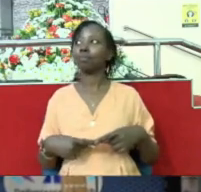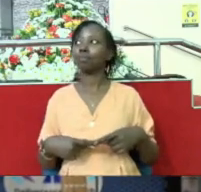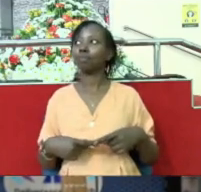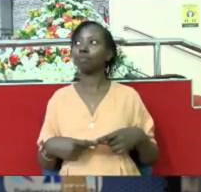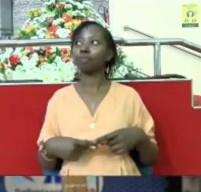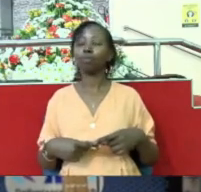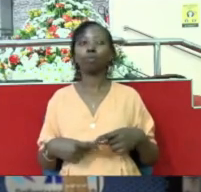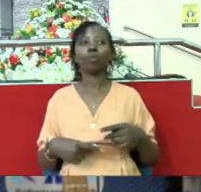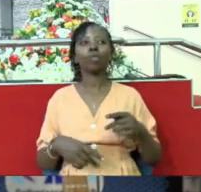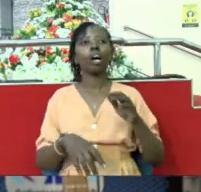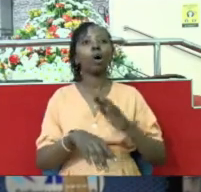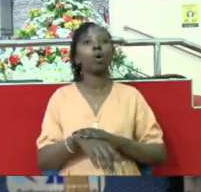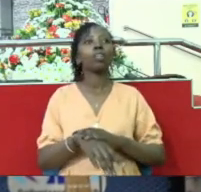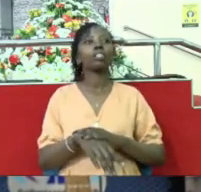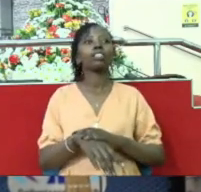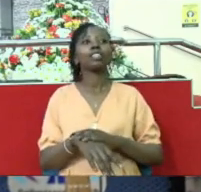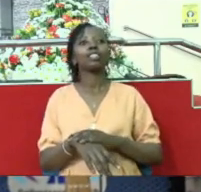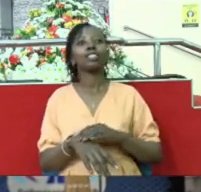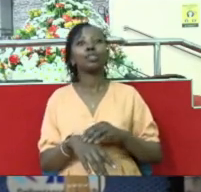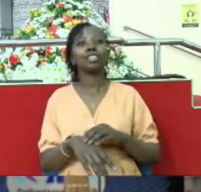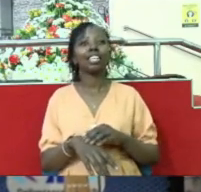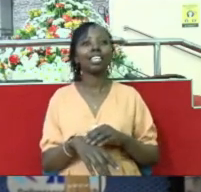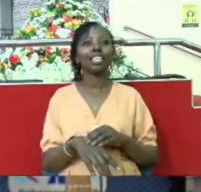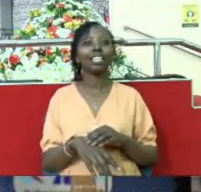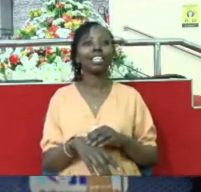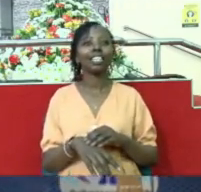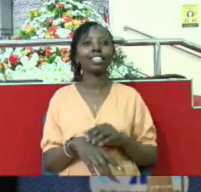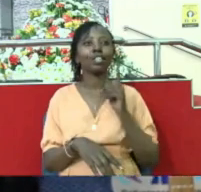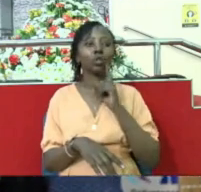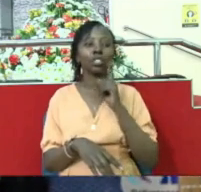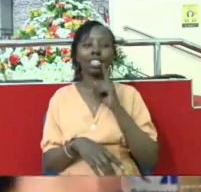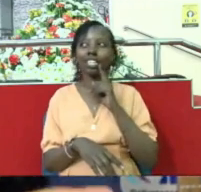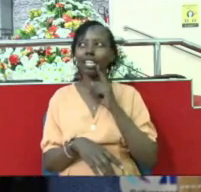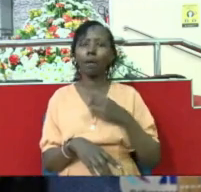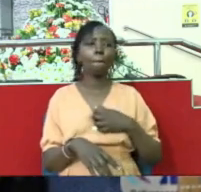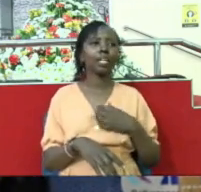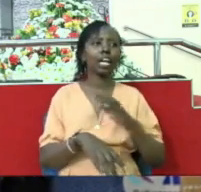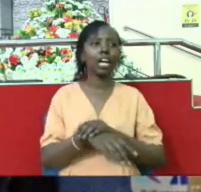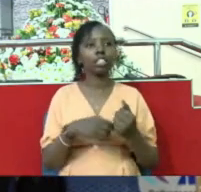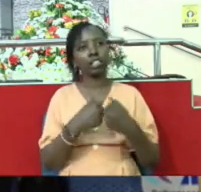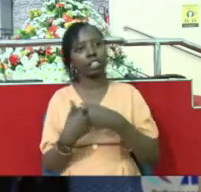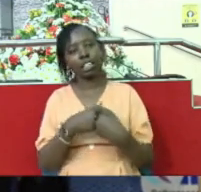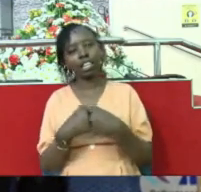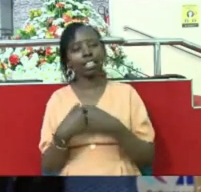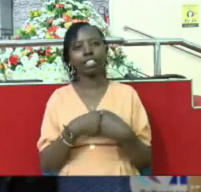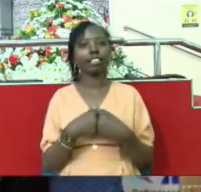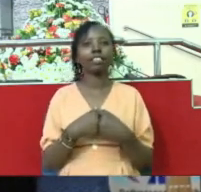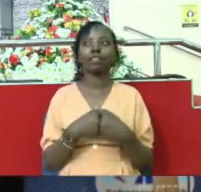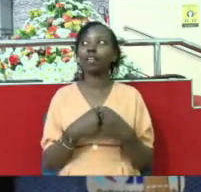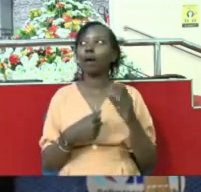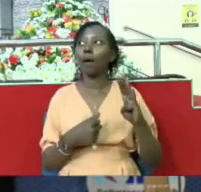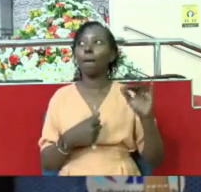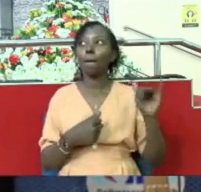On Tuesday, Jumaine, I was challenged. Nikatiwa changamoto. By Alice and another, my daughter.